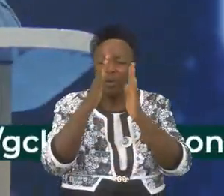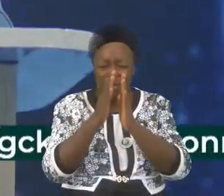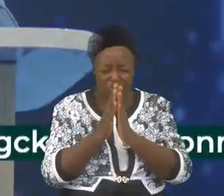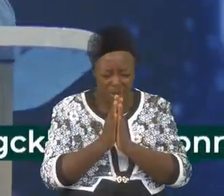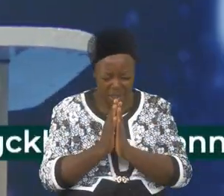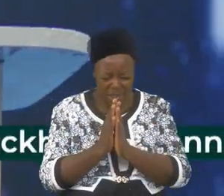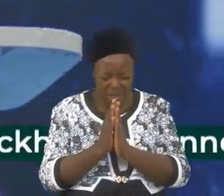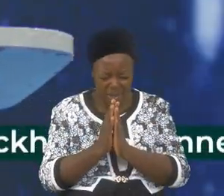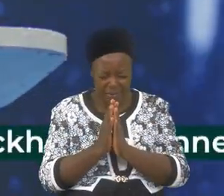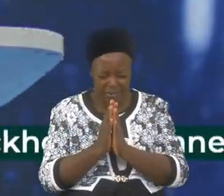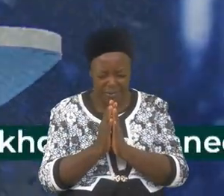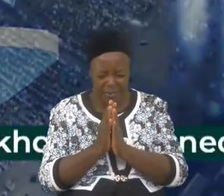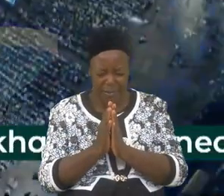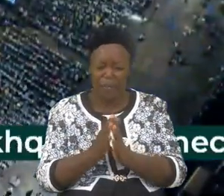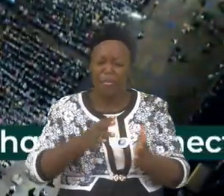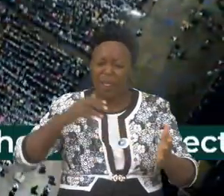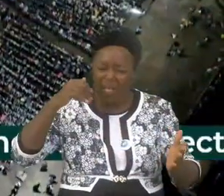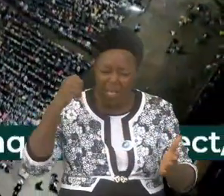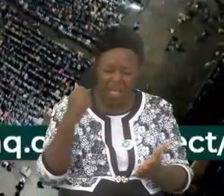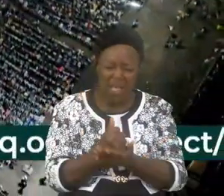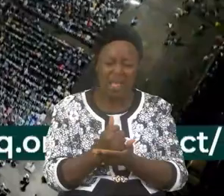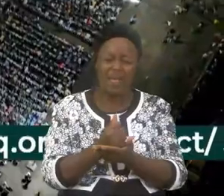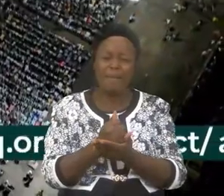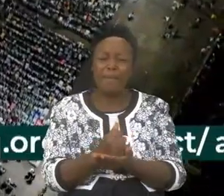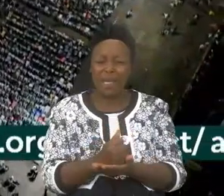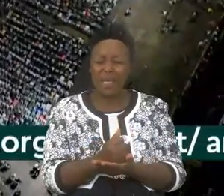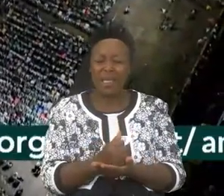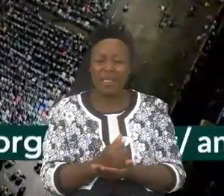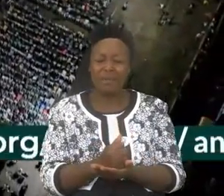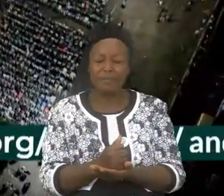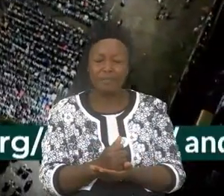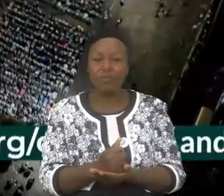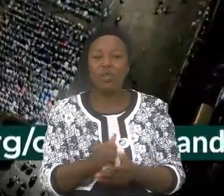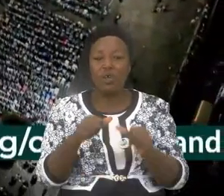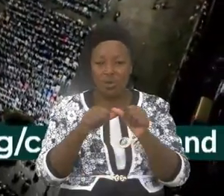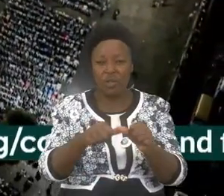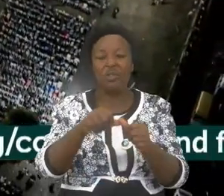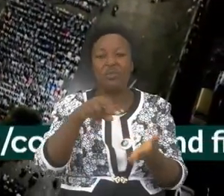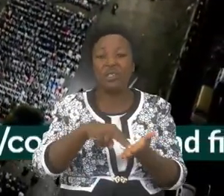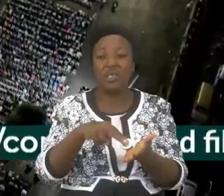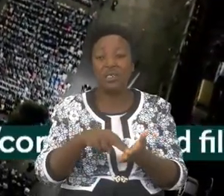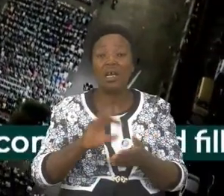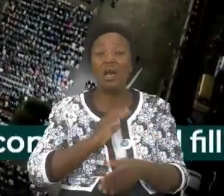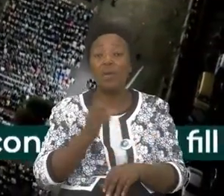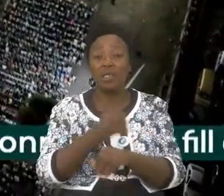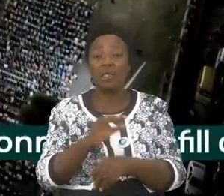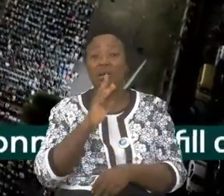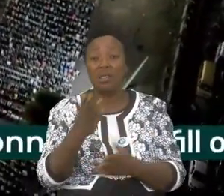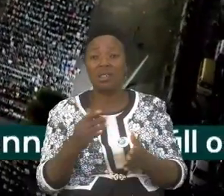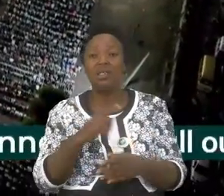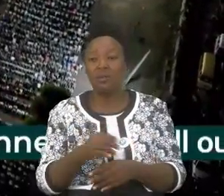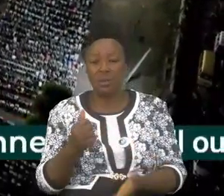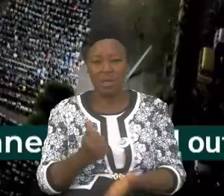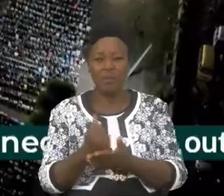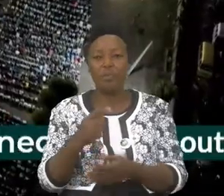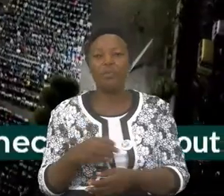Amen. Keep on standing. Our counselors are there. We call on our overseer to come now